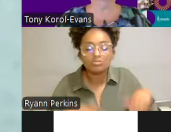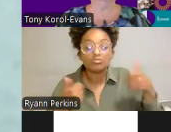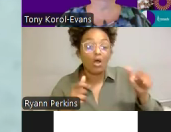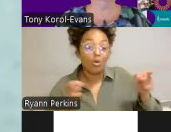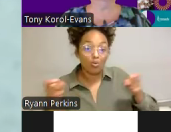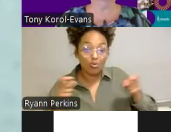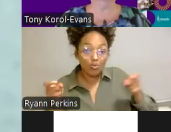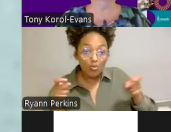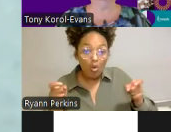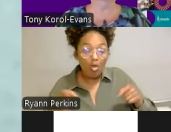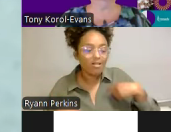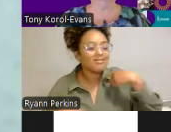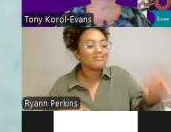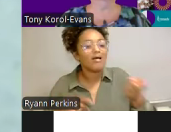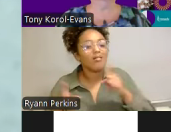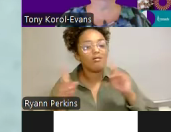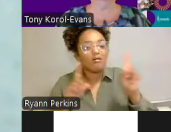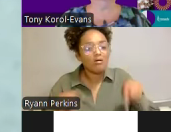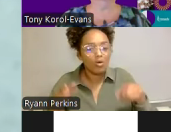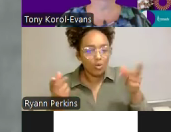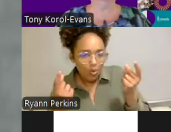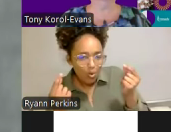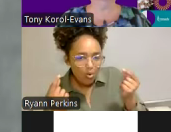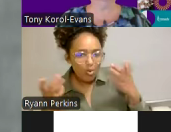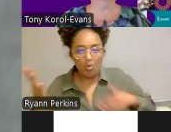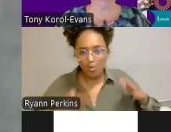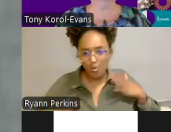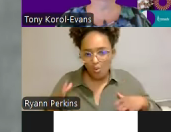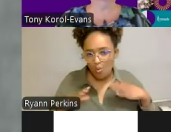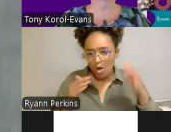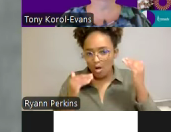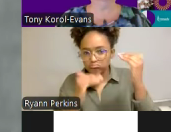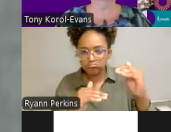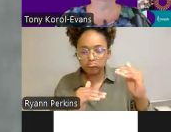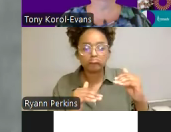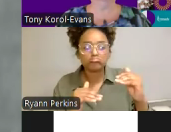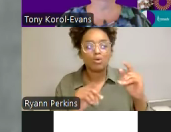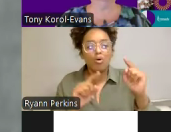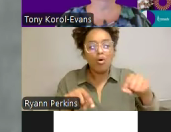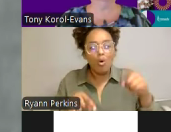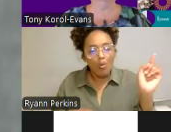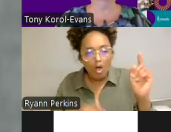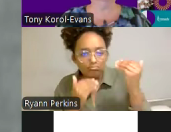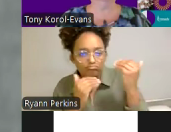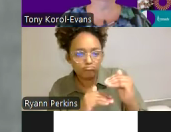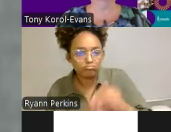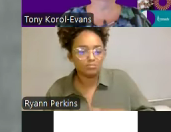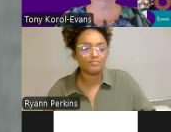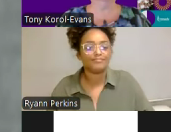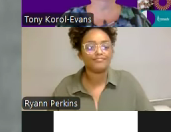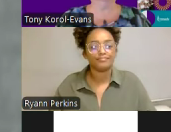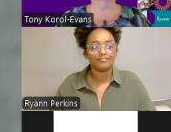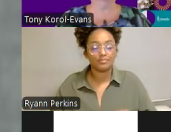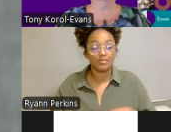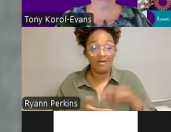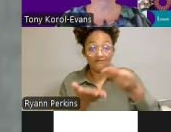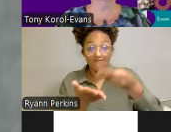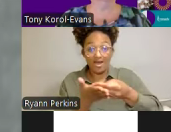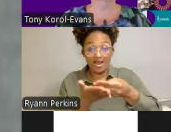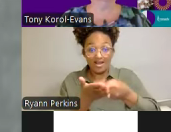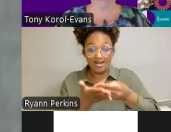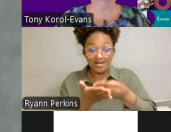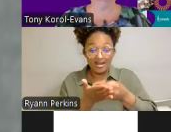to wear, or where they can and cannot go. Financial abuse is when a person tries to control and limit their partner's